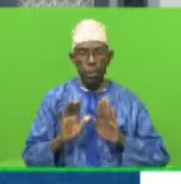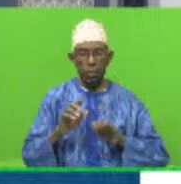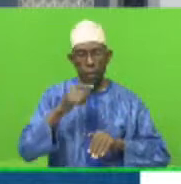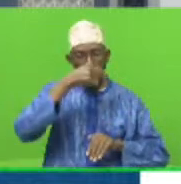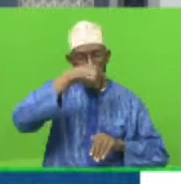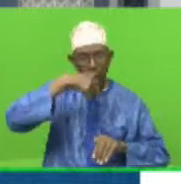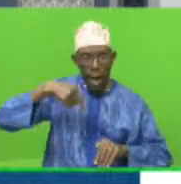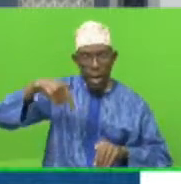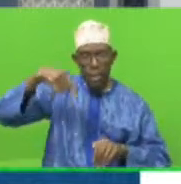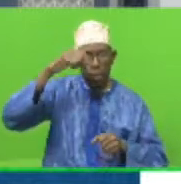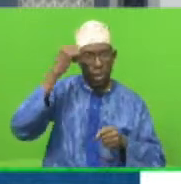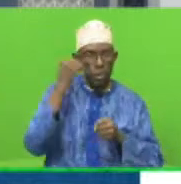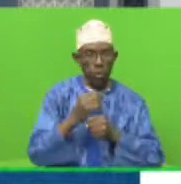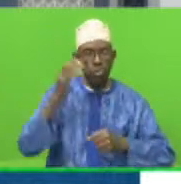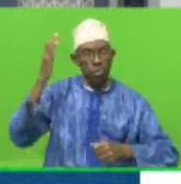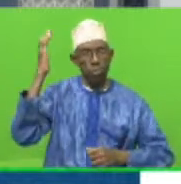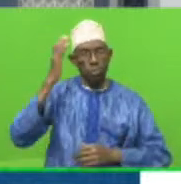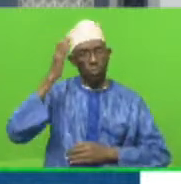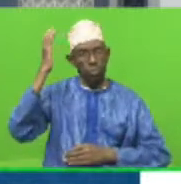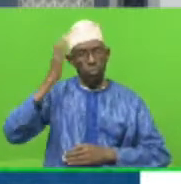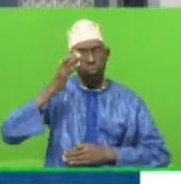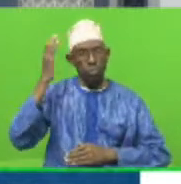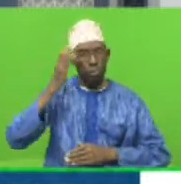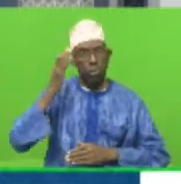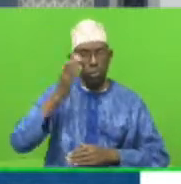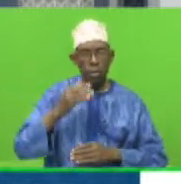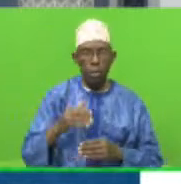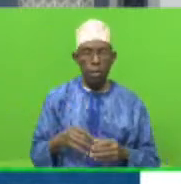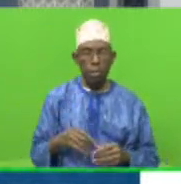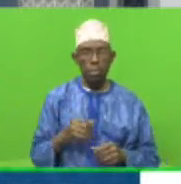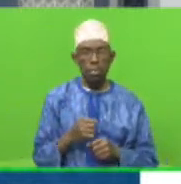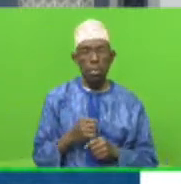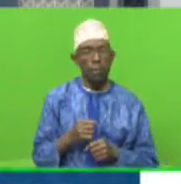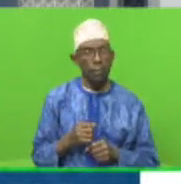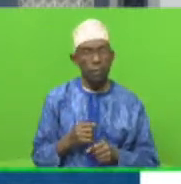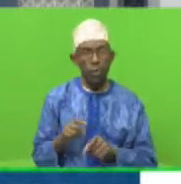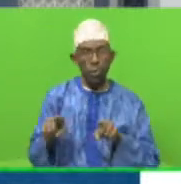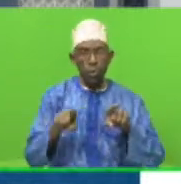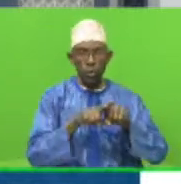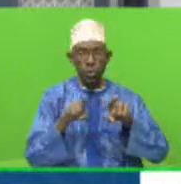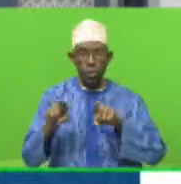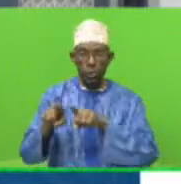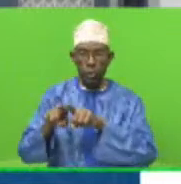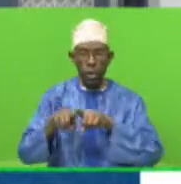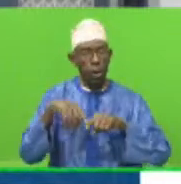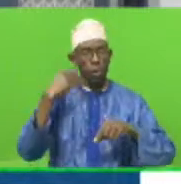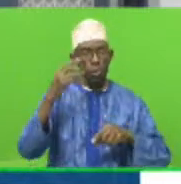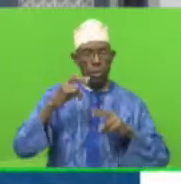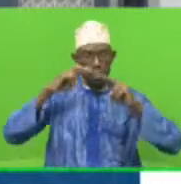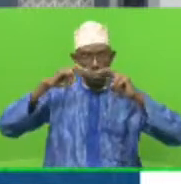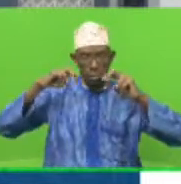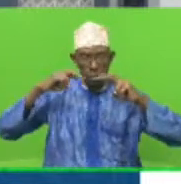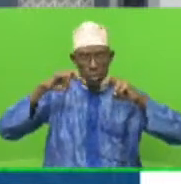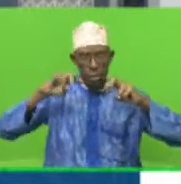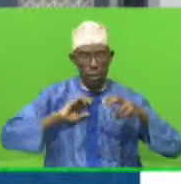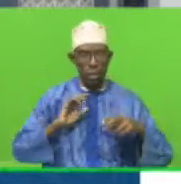us doing da'wah, regulating ourselves, and also always checking